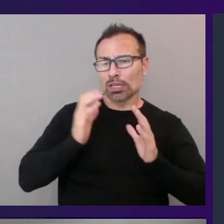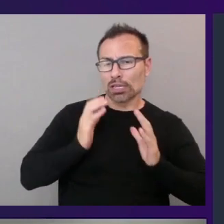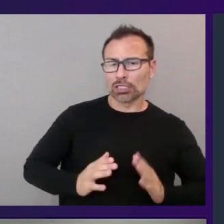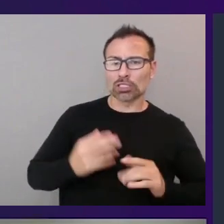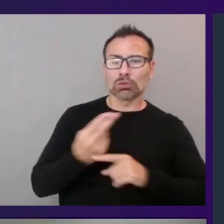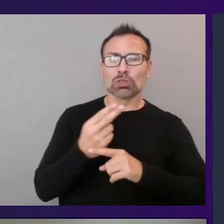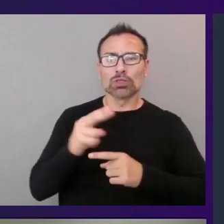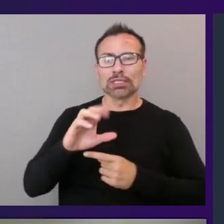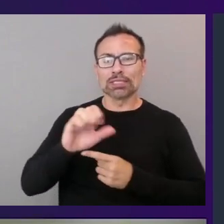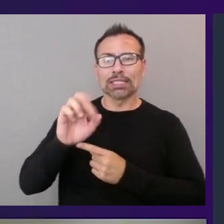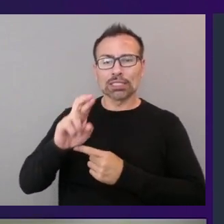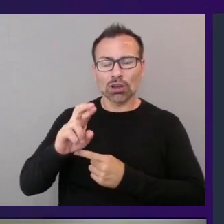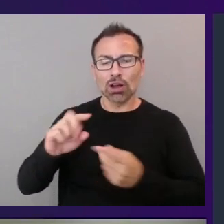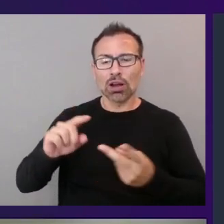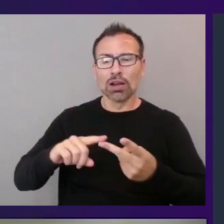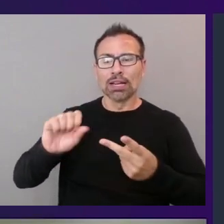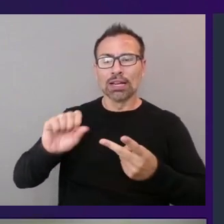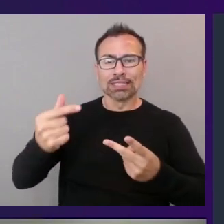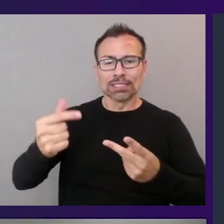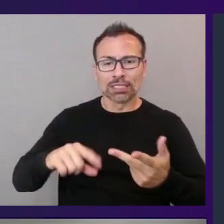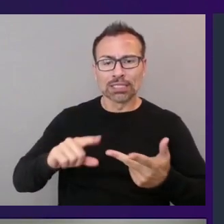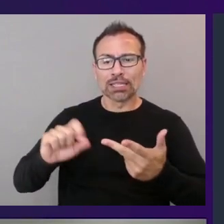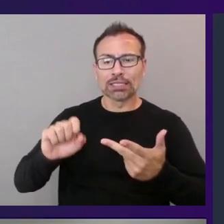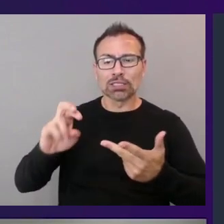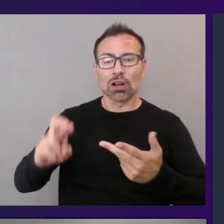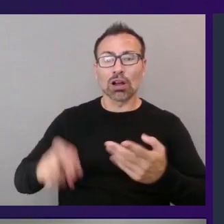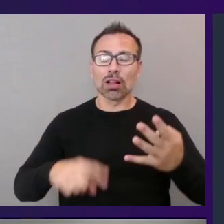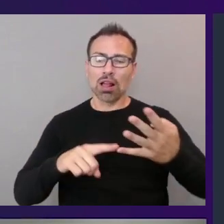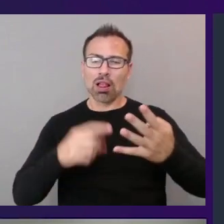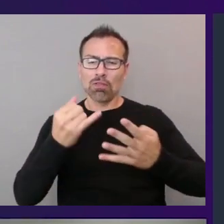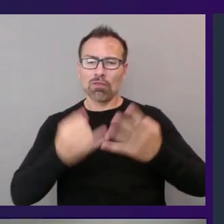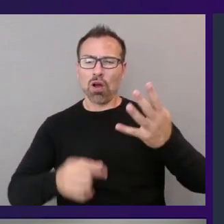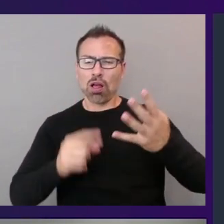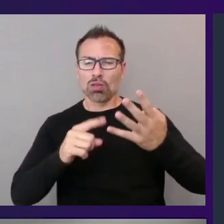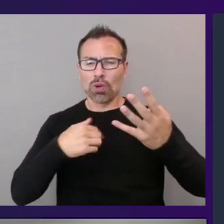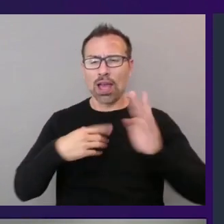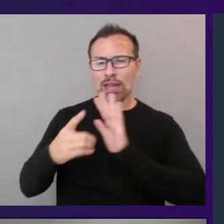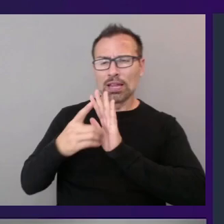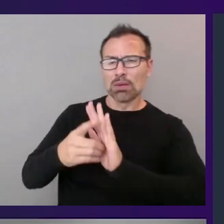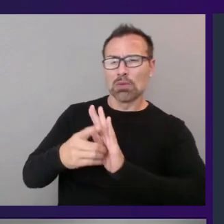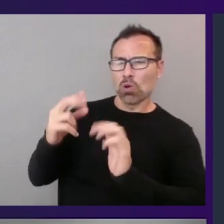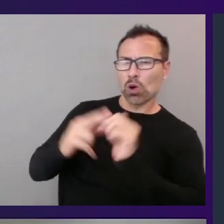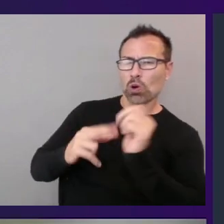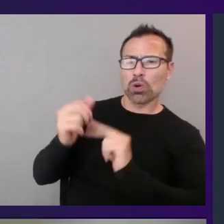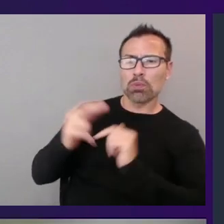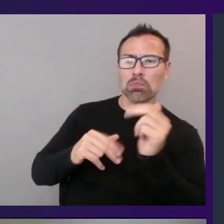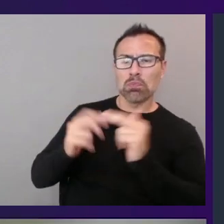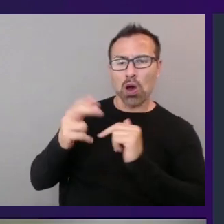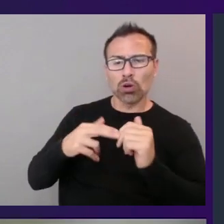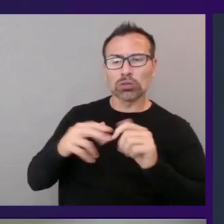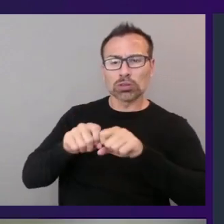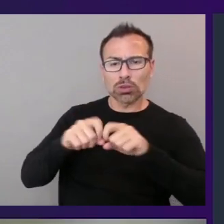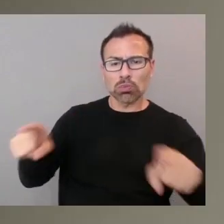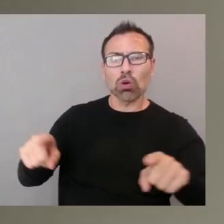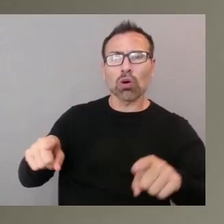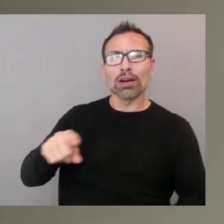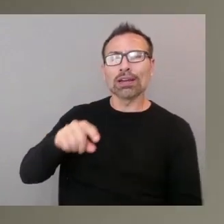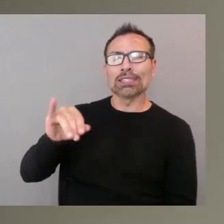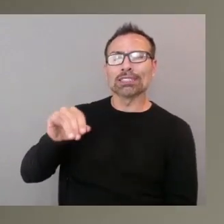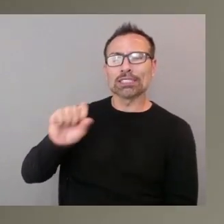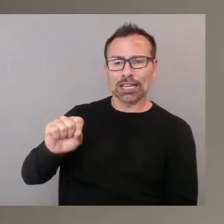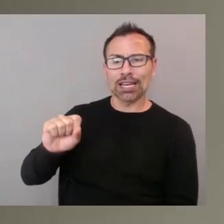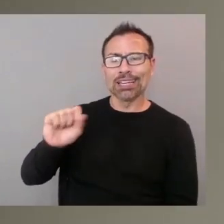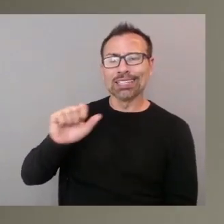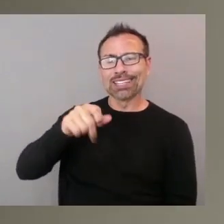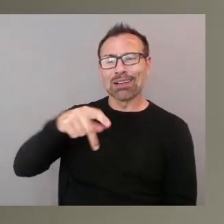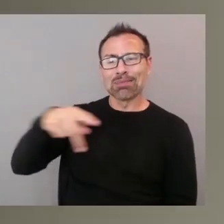SSR. And then we've run through a demo where we have built and deployed a Next.js application to Amplify hosting. So if you'd